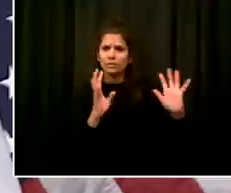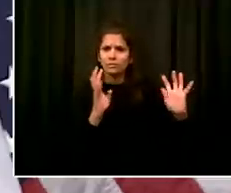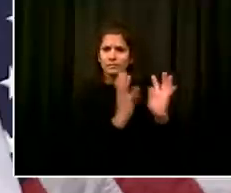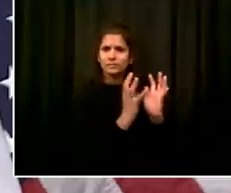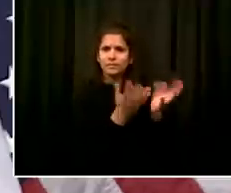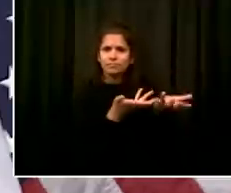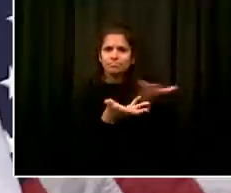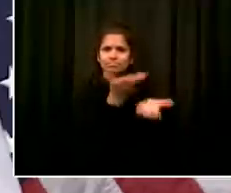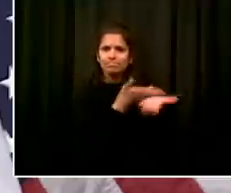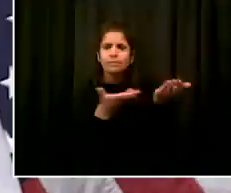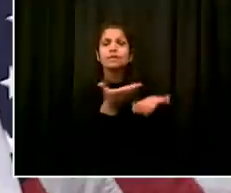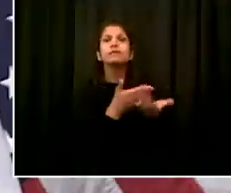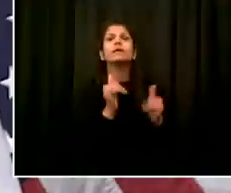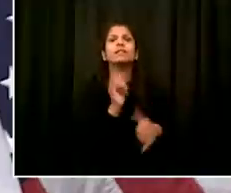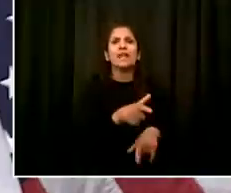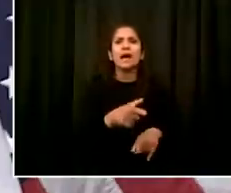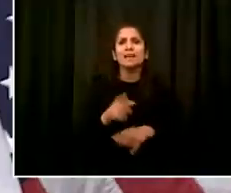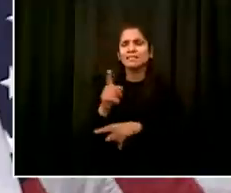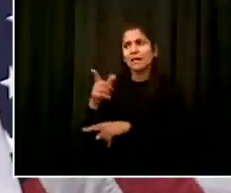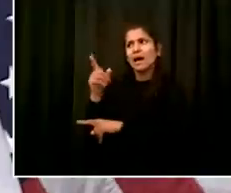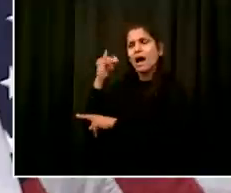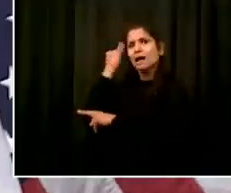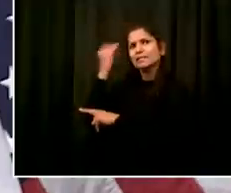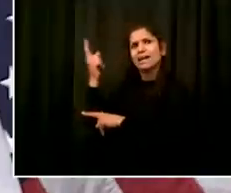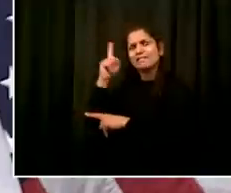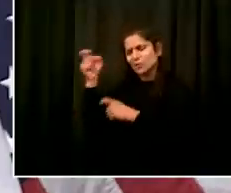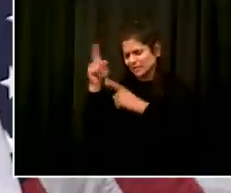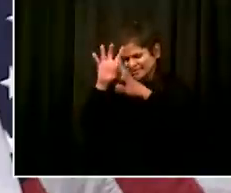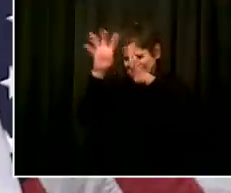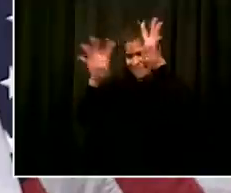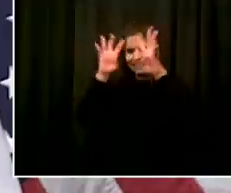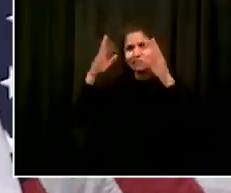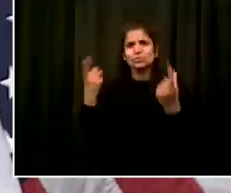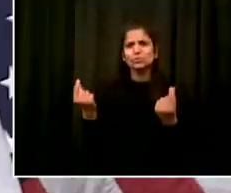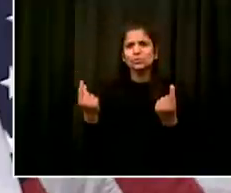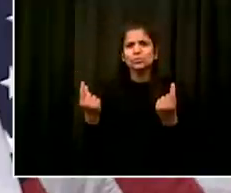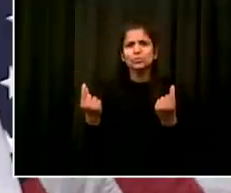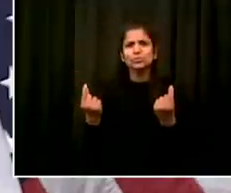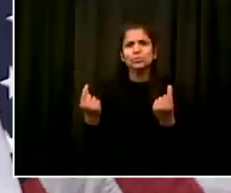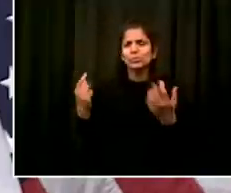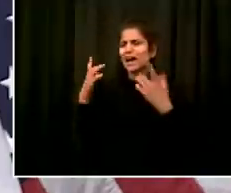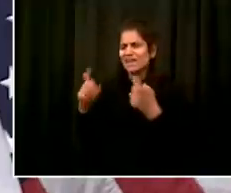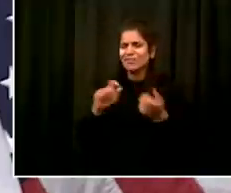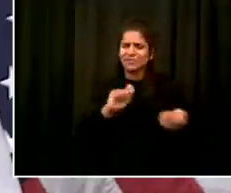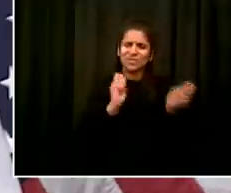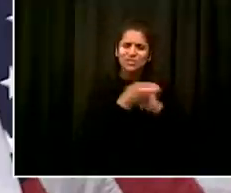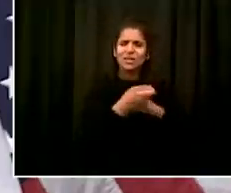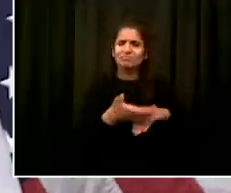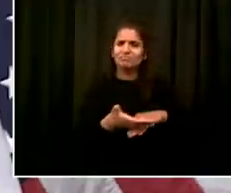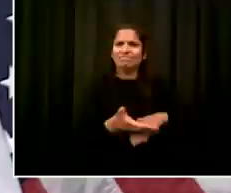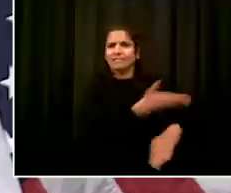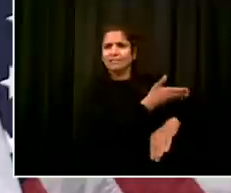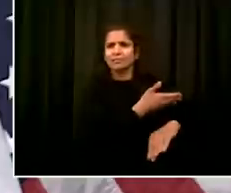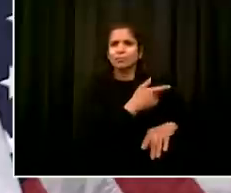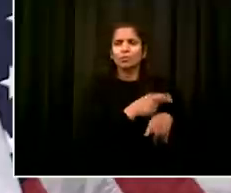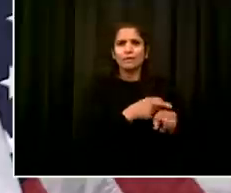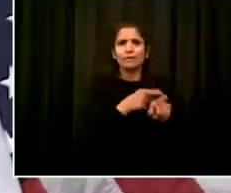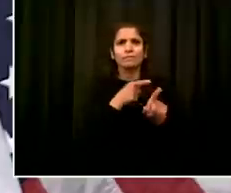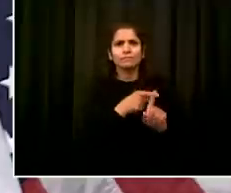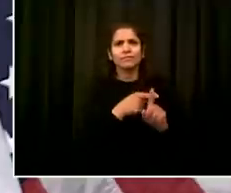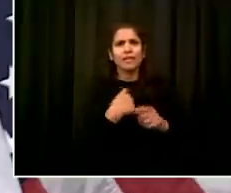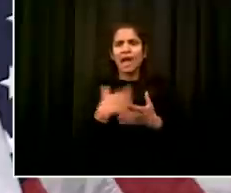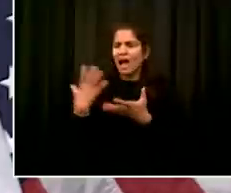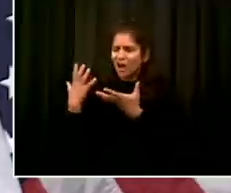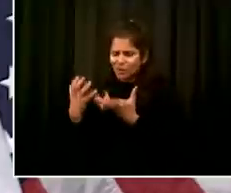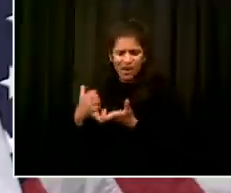city because of neighborhood policing, and going even farther, with a focus on helping young people. He has said this, he laid out the plan, and this plan would have